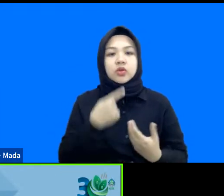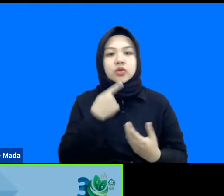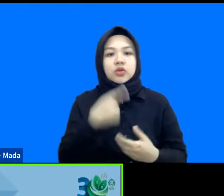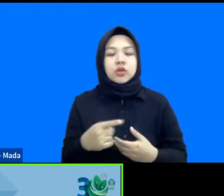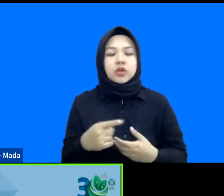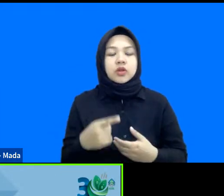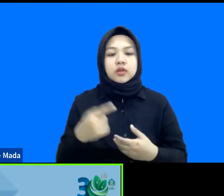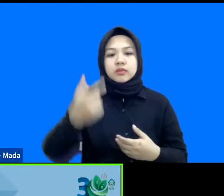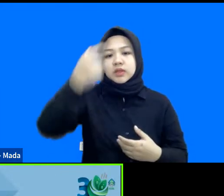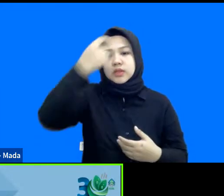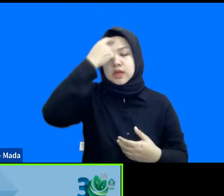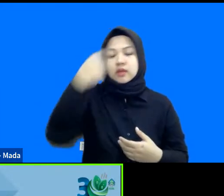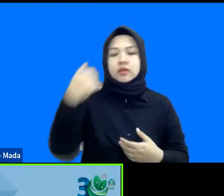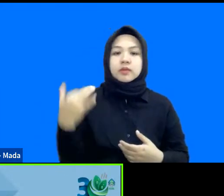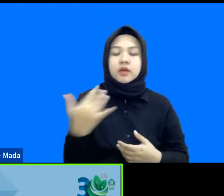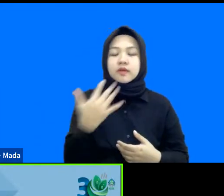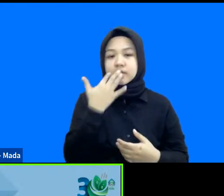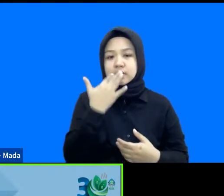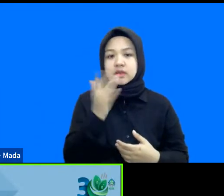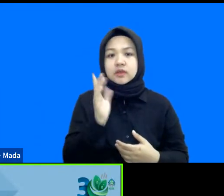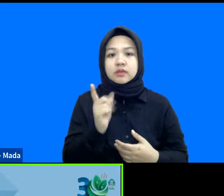many children and many